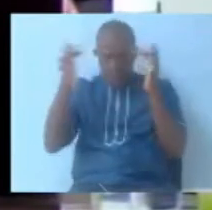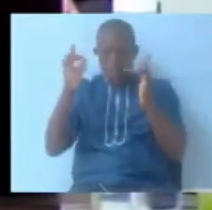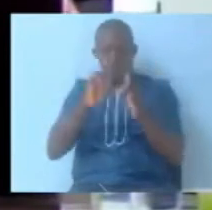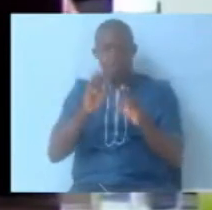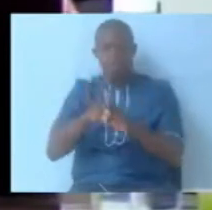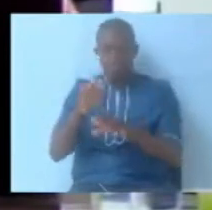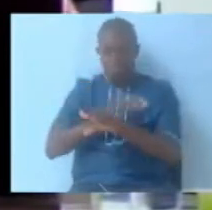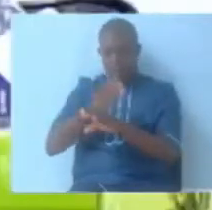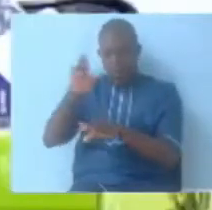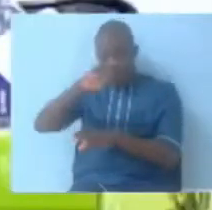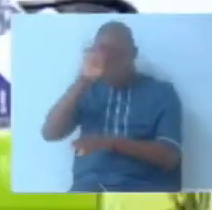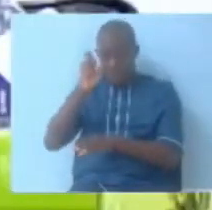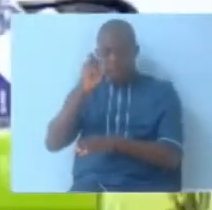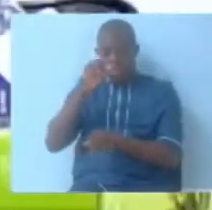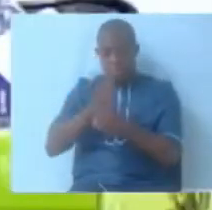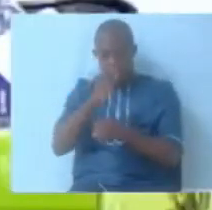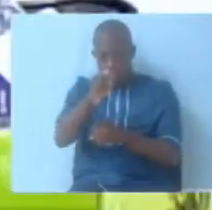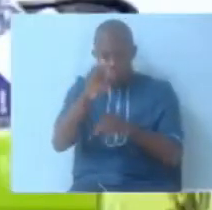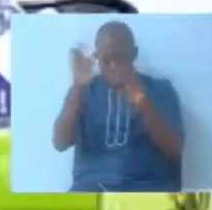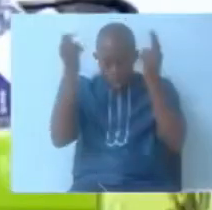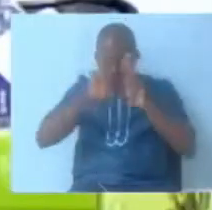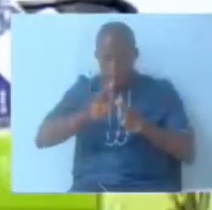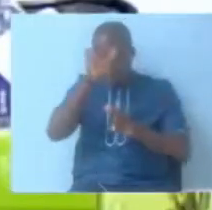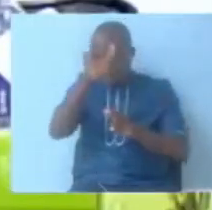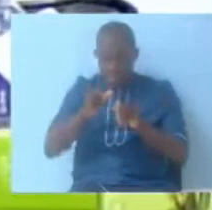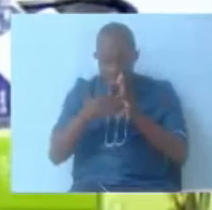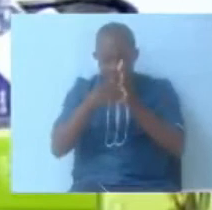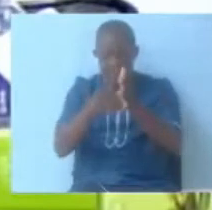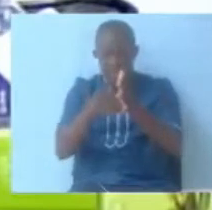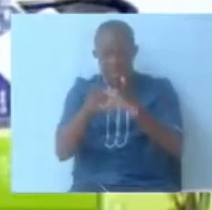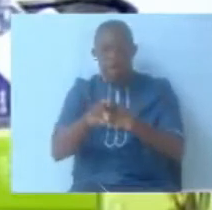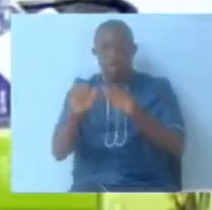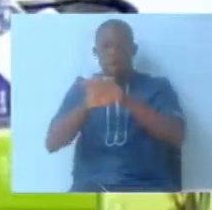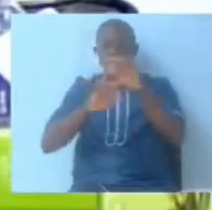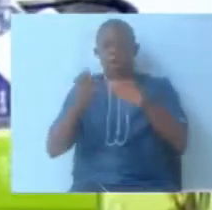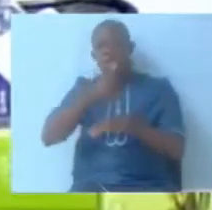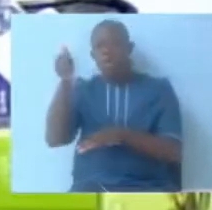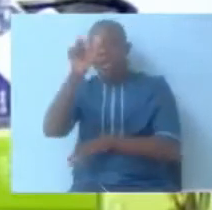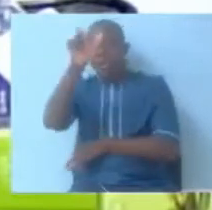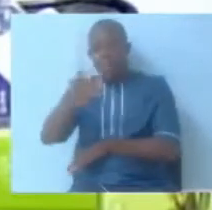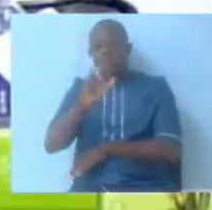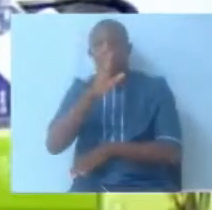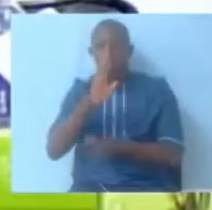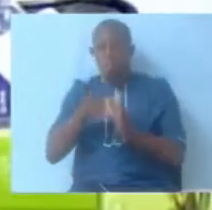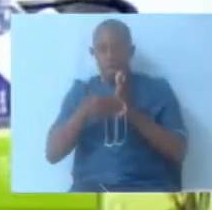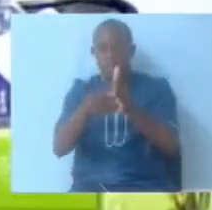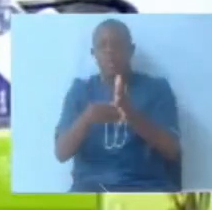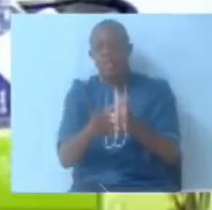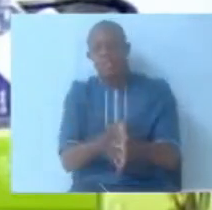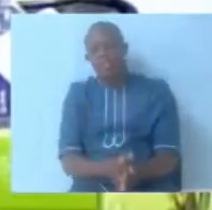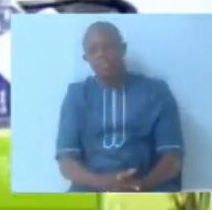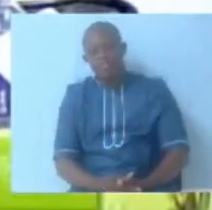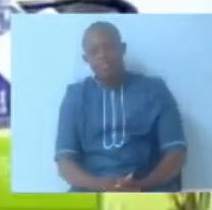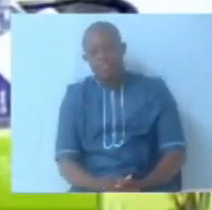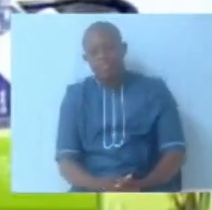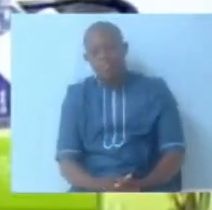Onya. Silang afanya mbang watu menaita mukiti ndiri lati mea longo ebedu kuki kam Principal Magistrate Onya koto. Muna kete tela kuwelti mene ya longo